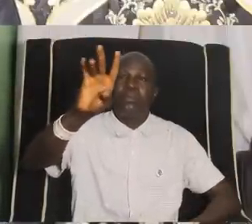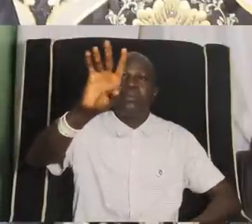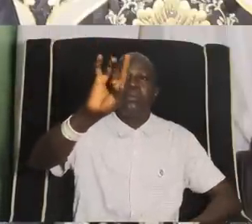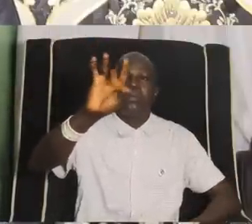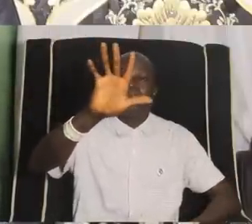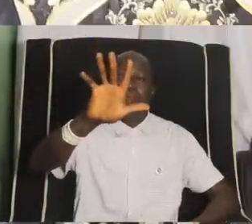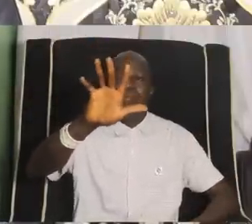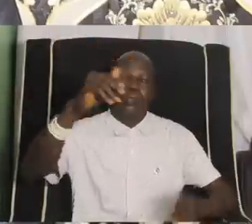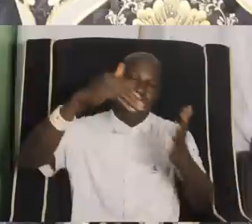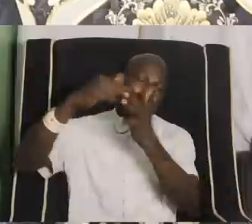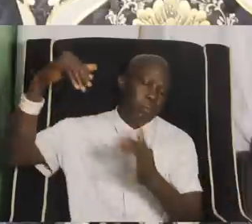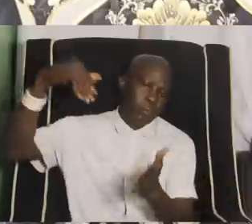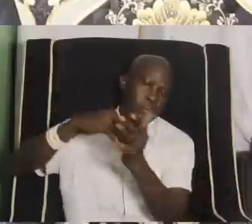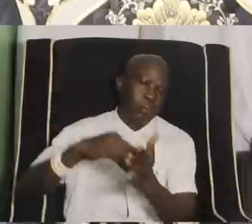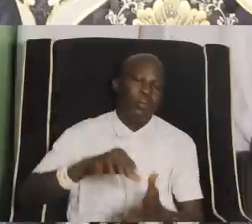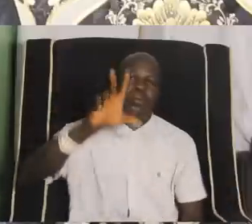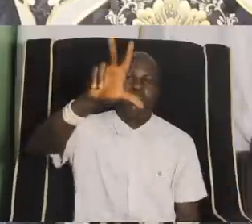3032670285 bole kan si yeah it's again